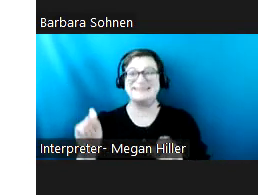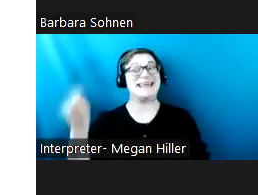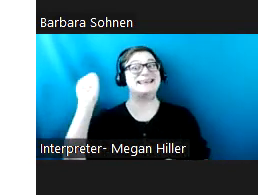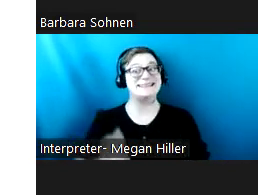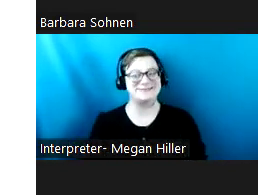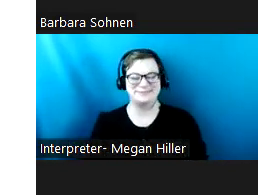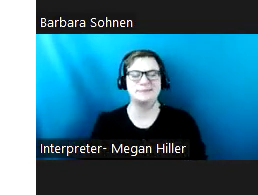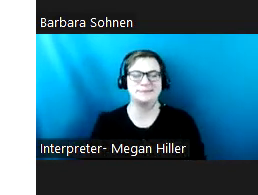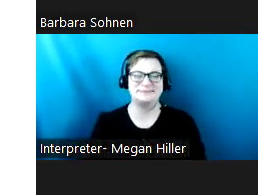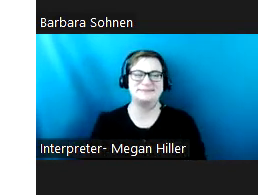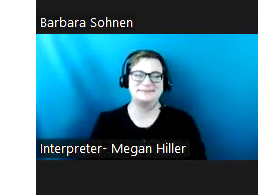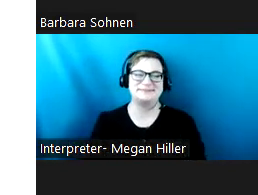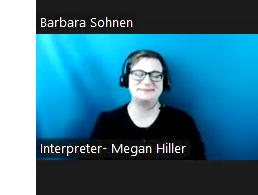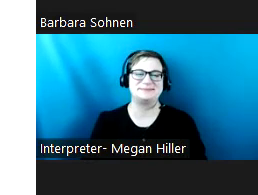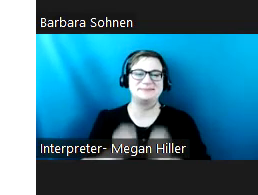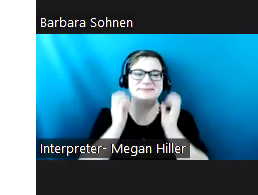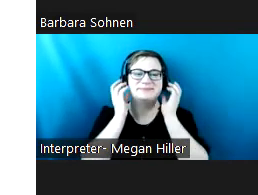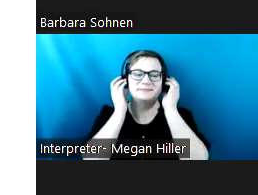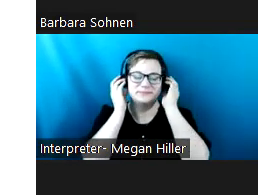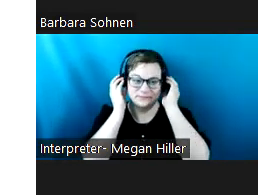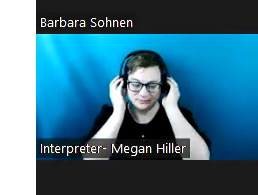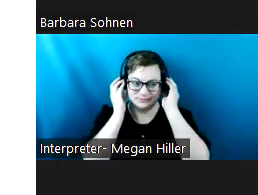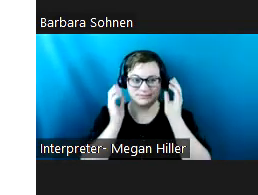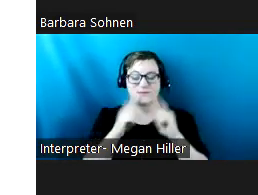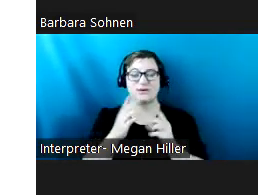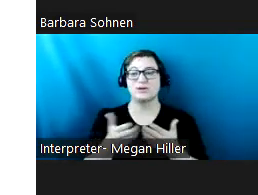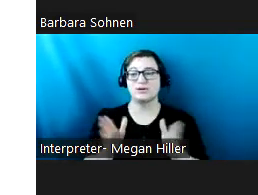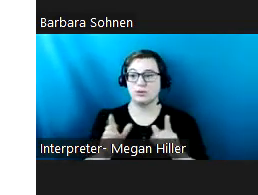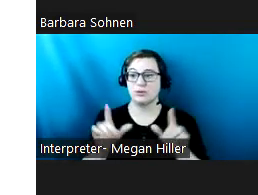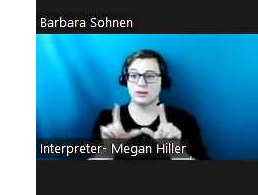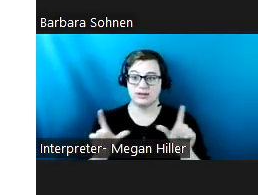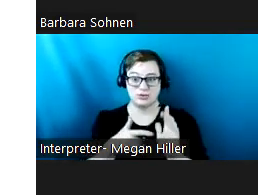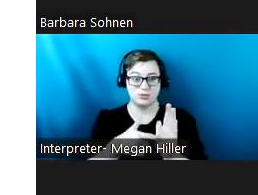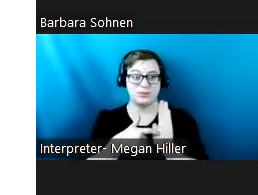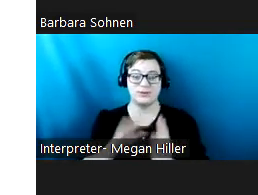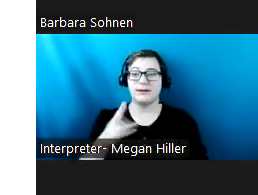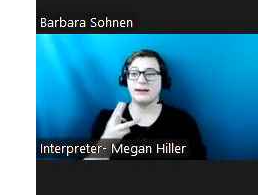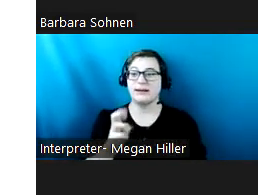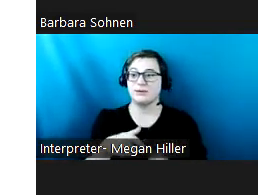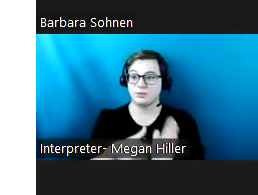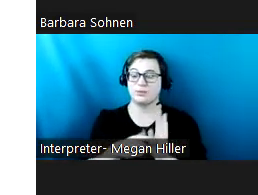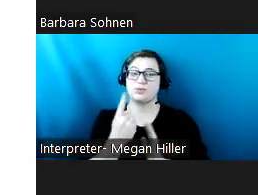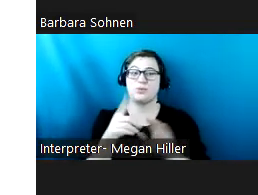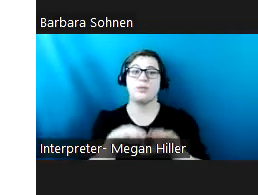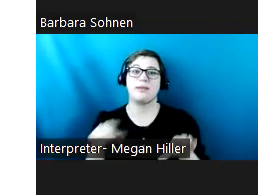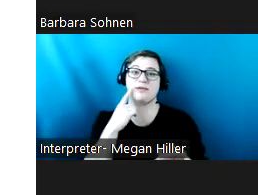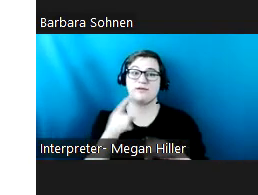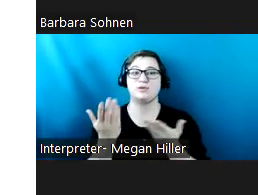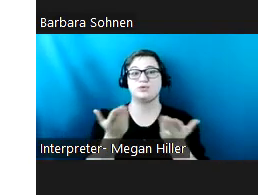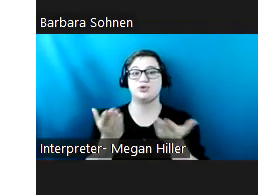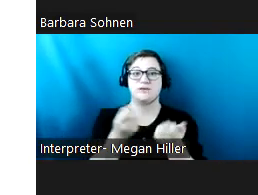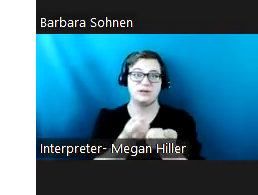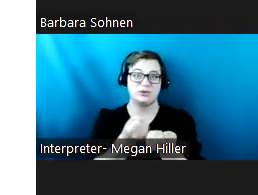that. So general licensing requirements, BHEs must have at least one level of service endorsement. If